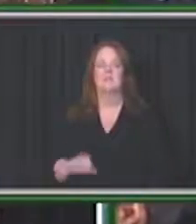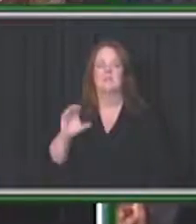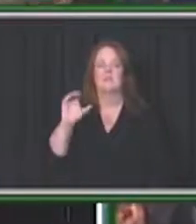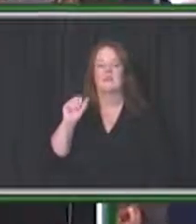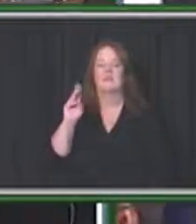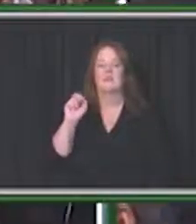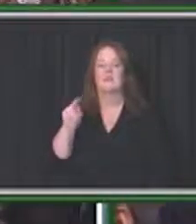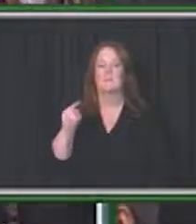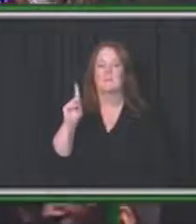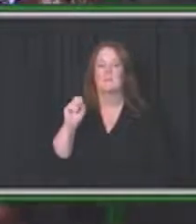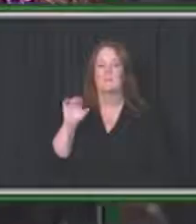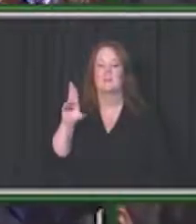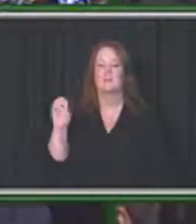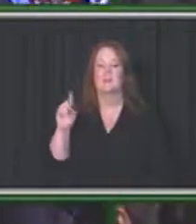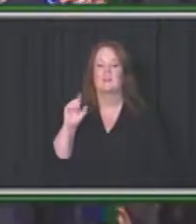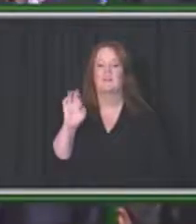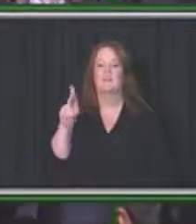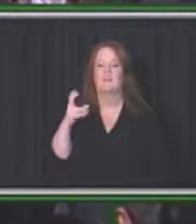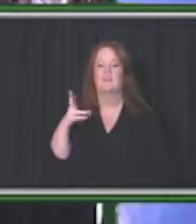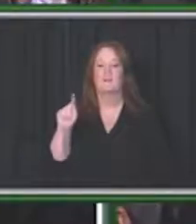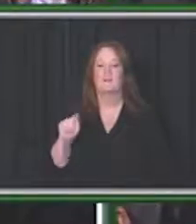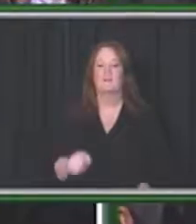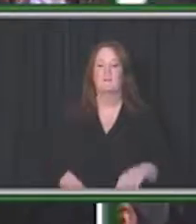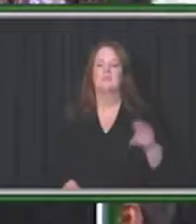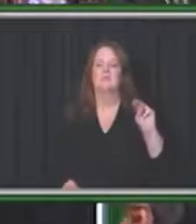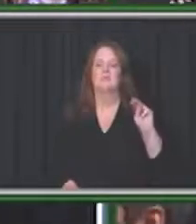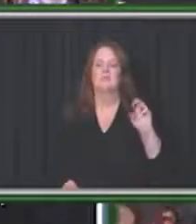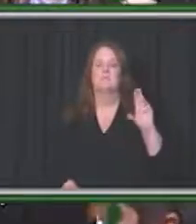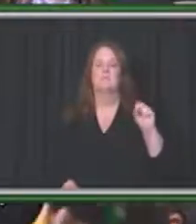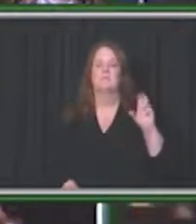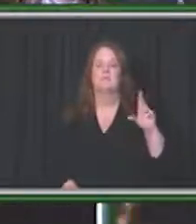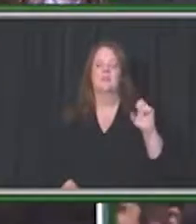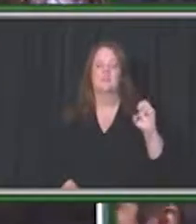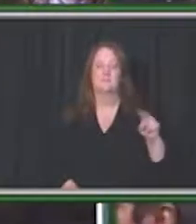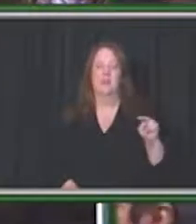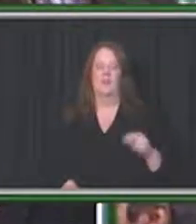Carmen Desiree Lockhart. Narissa Kazan.